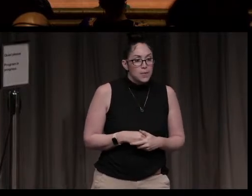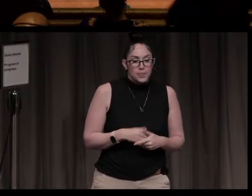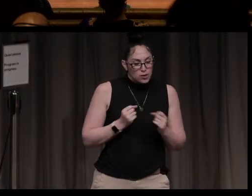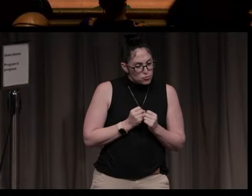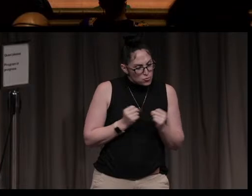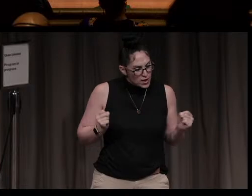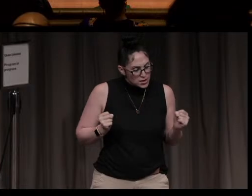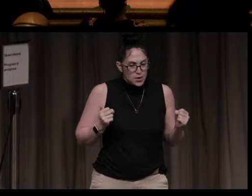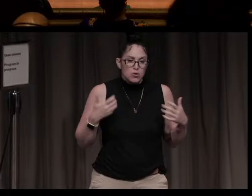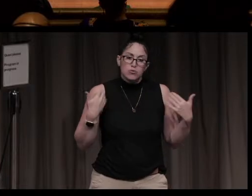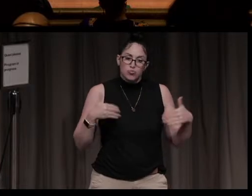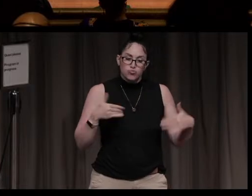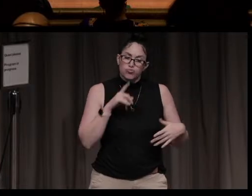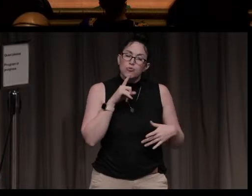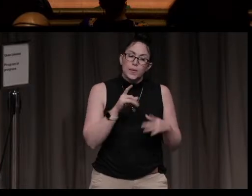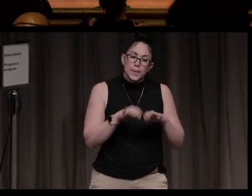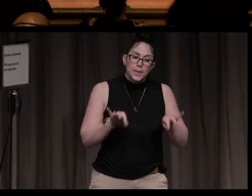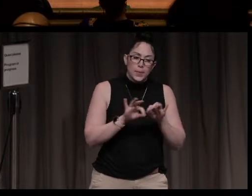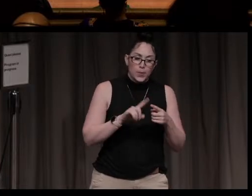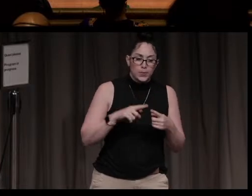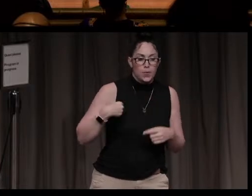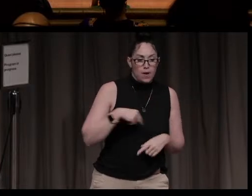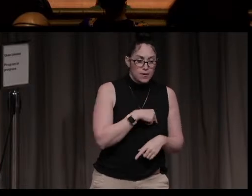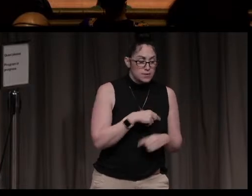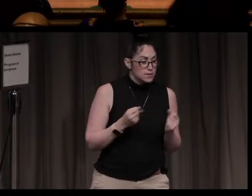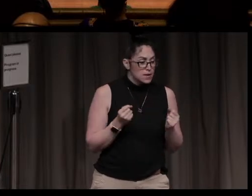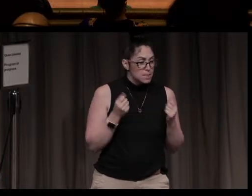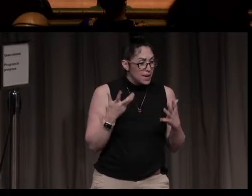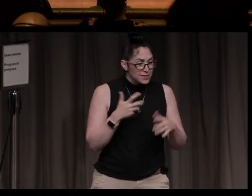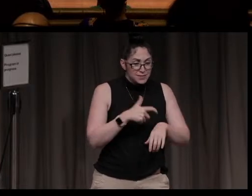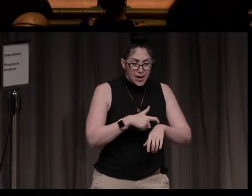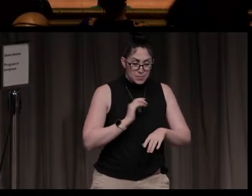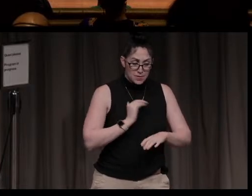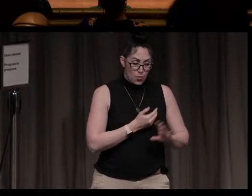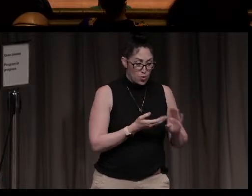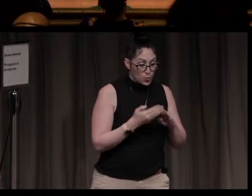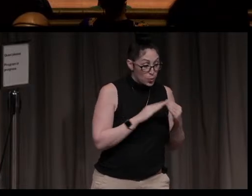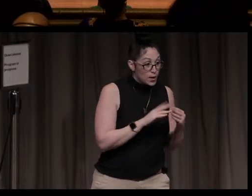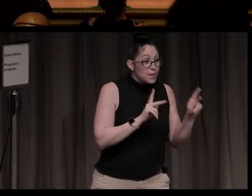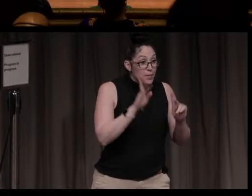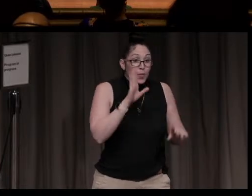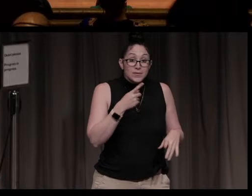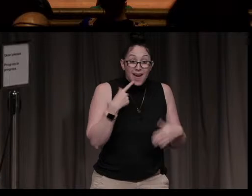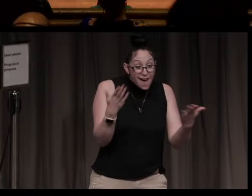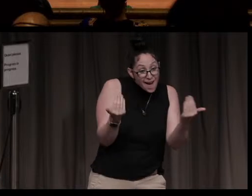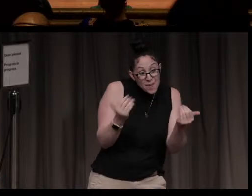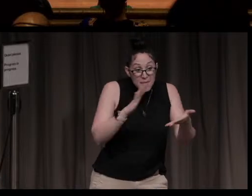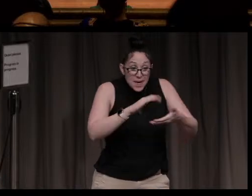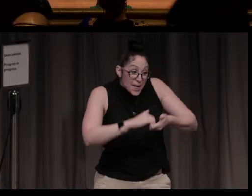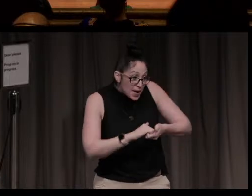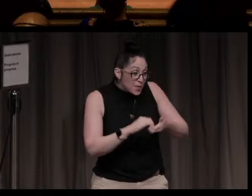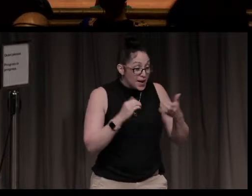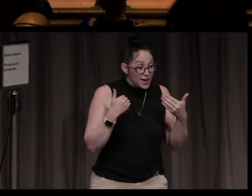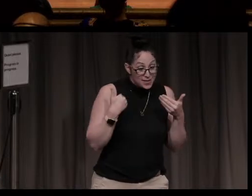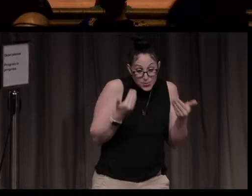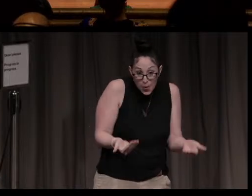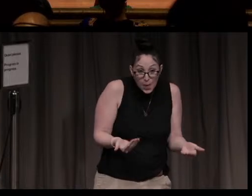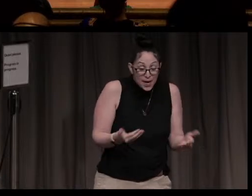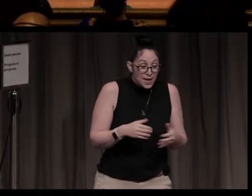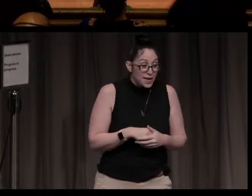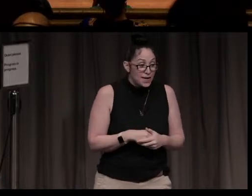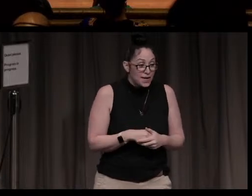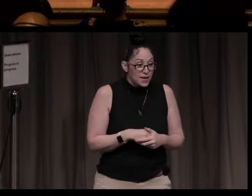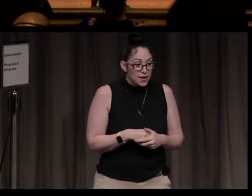us. I think something that happens a lot in our communities is people will be like, oh, let's collaborate, or let's do this, or let's be a